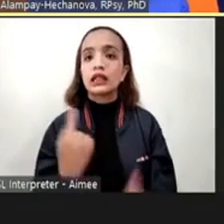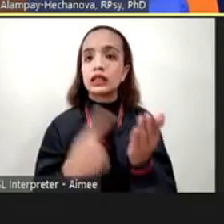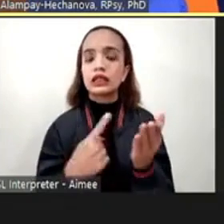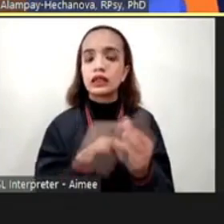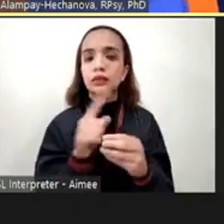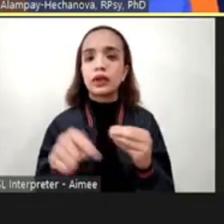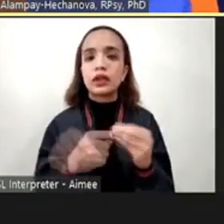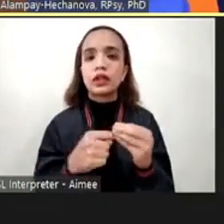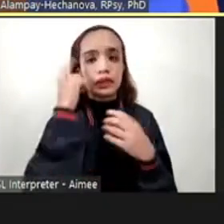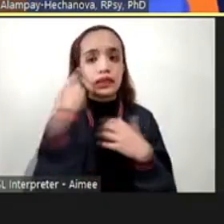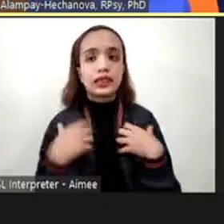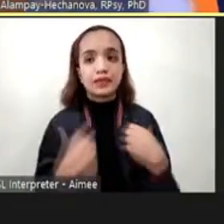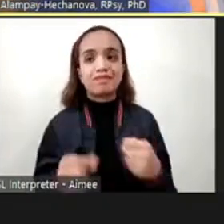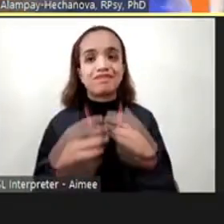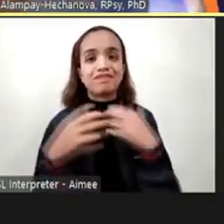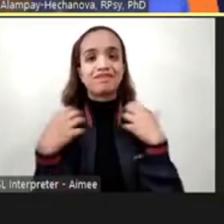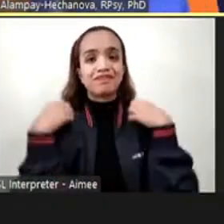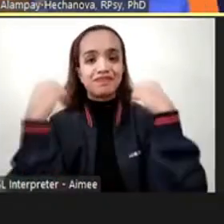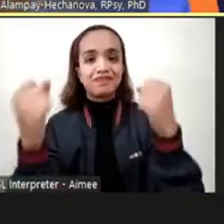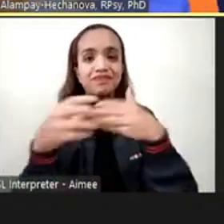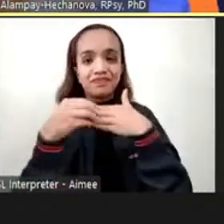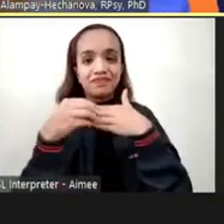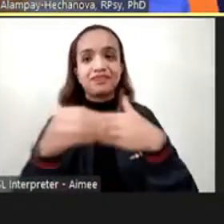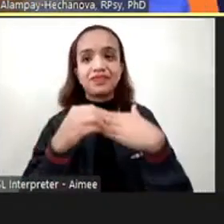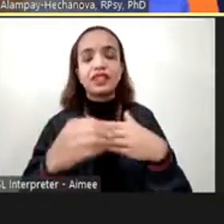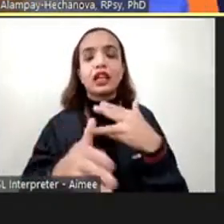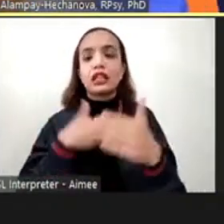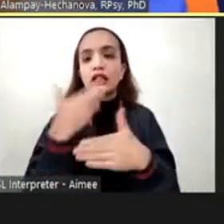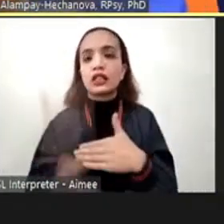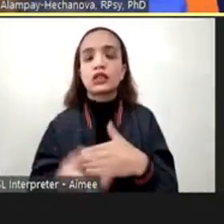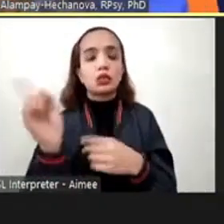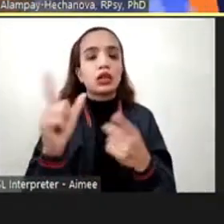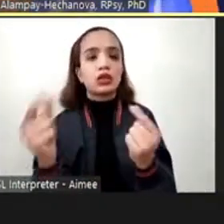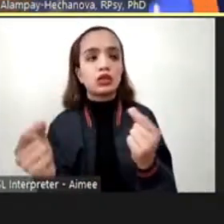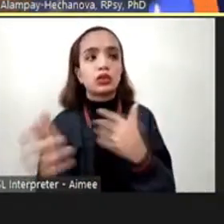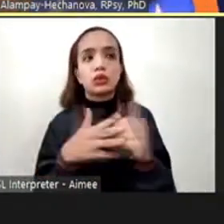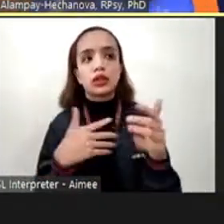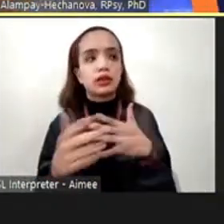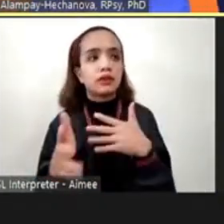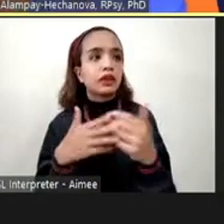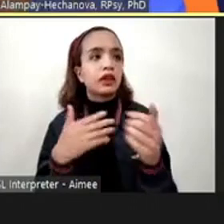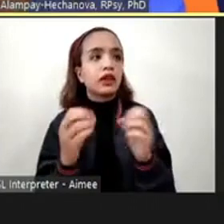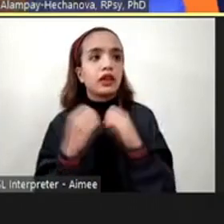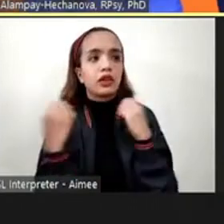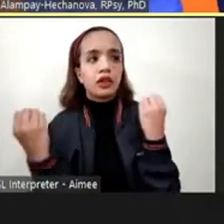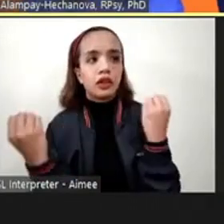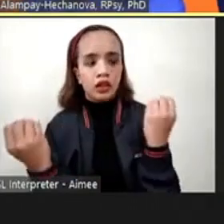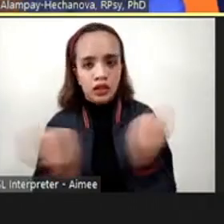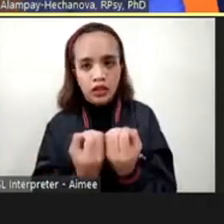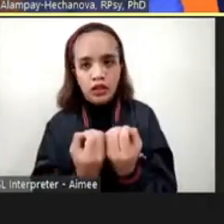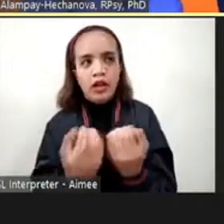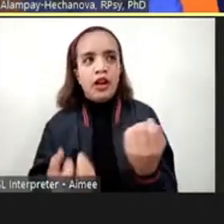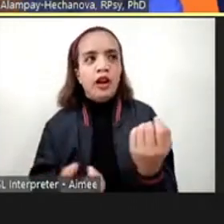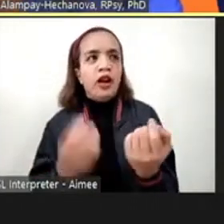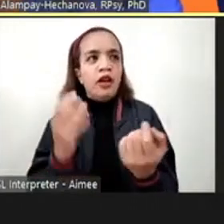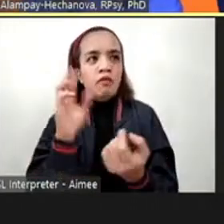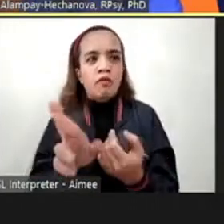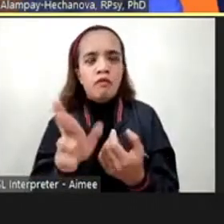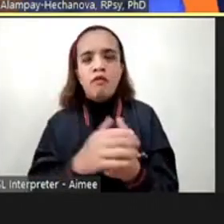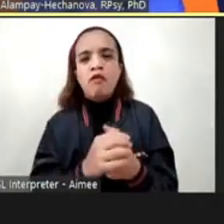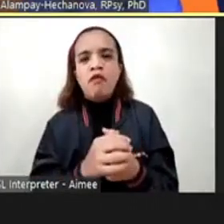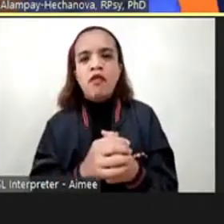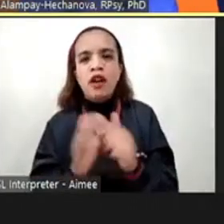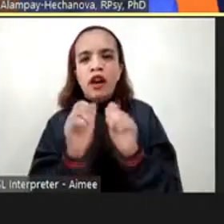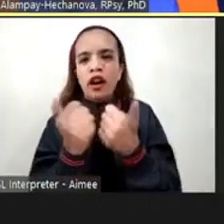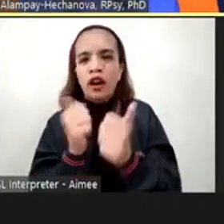what we can do, whether it's in our organization or for ourselves or other people. How can we help